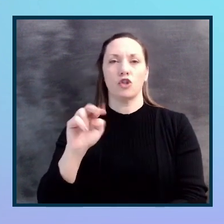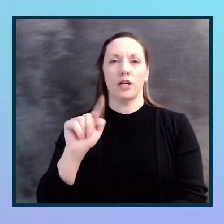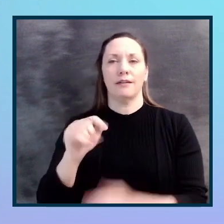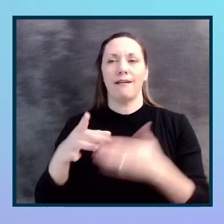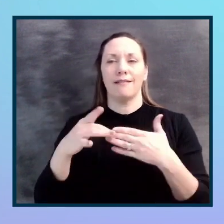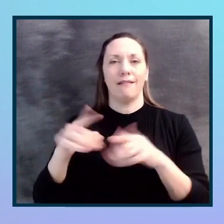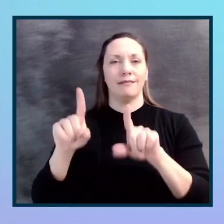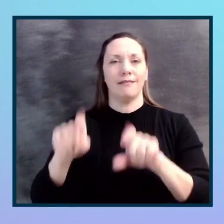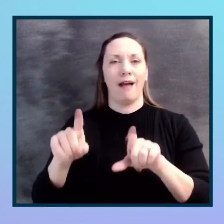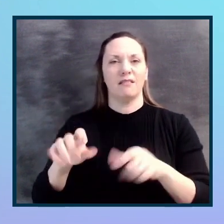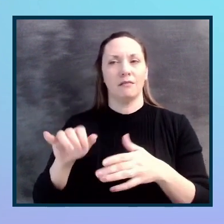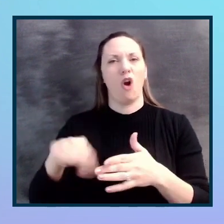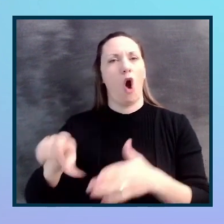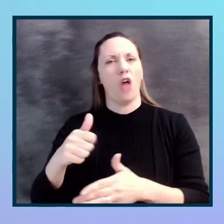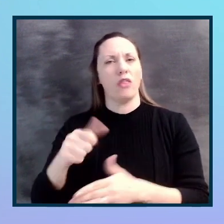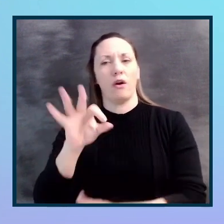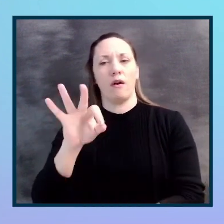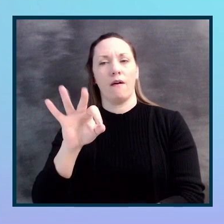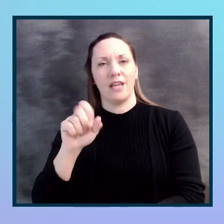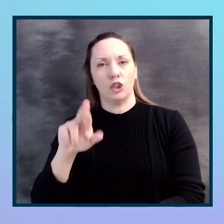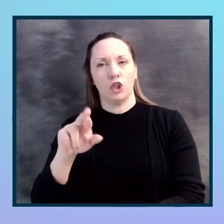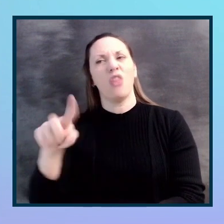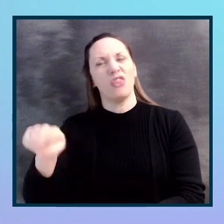Those ones do require a license.